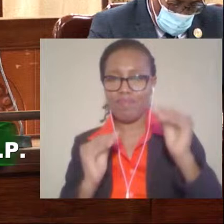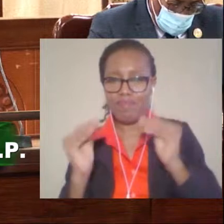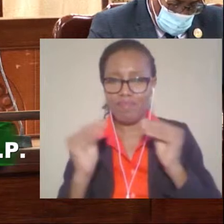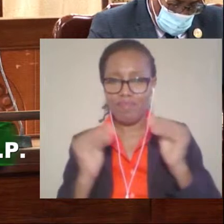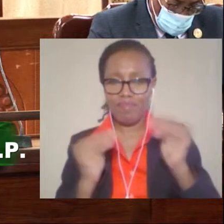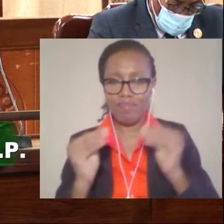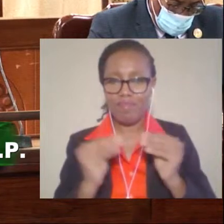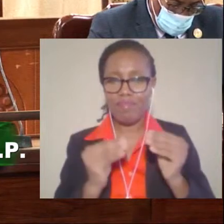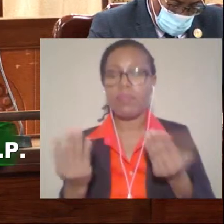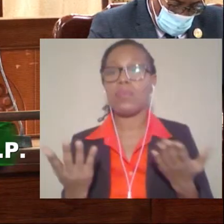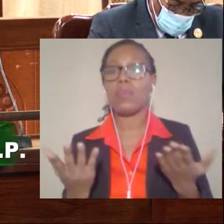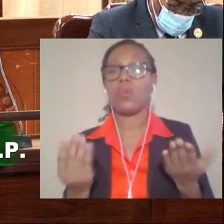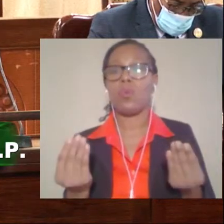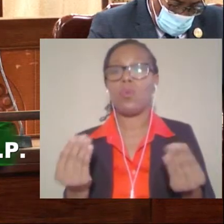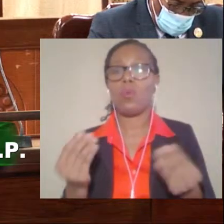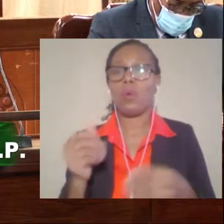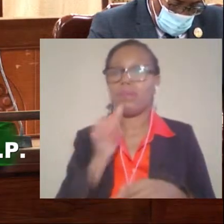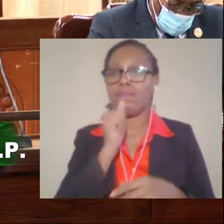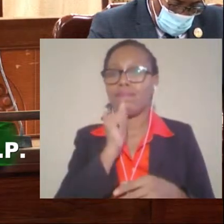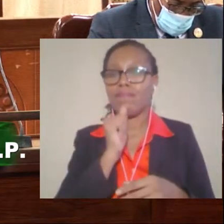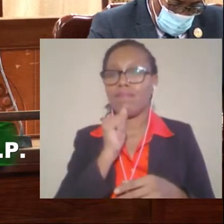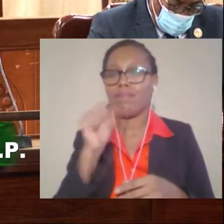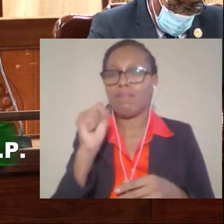sector partnered